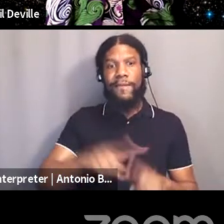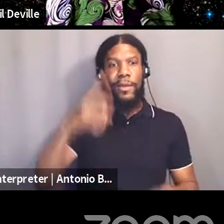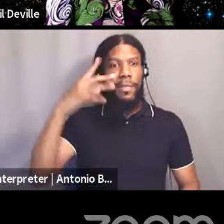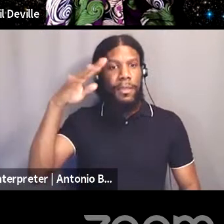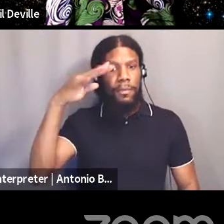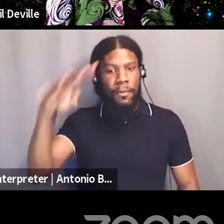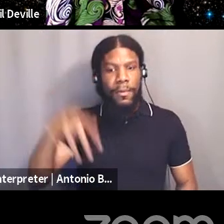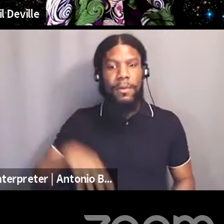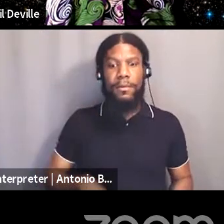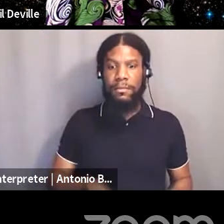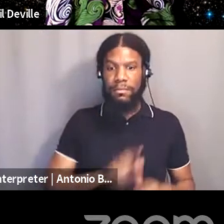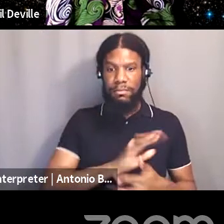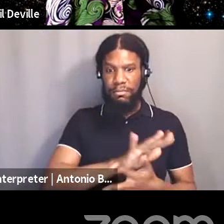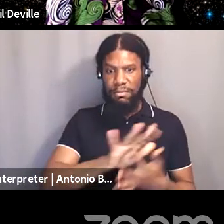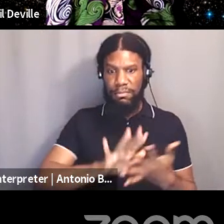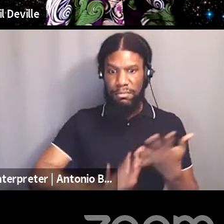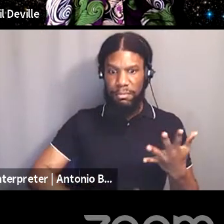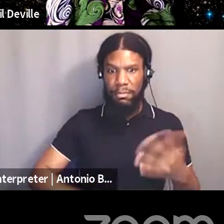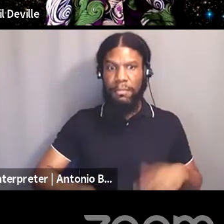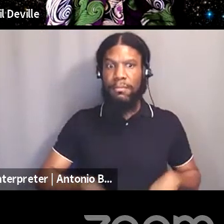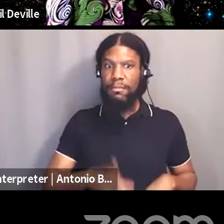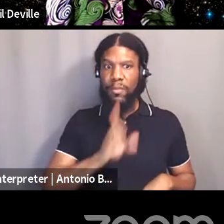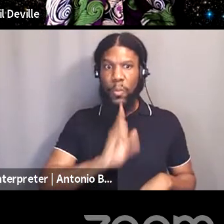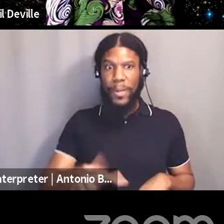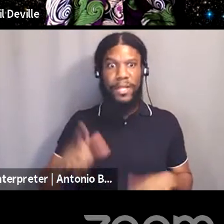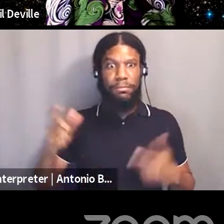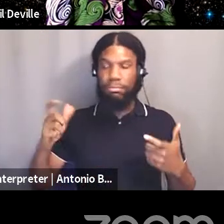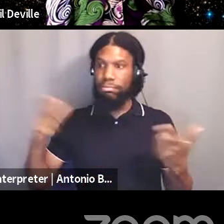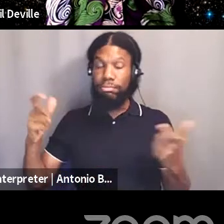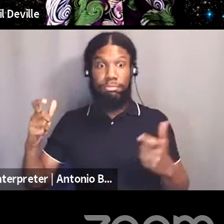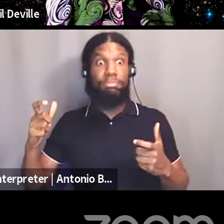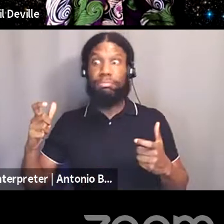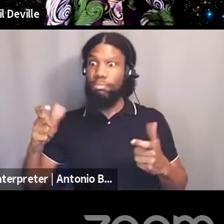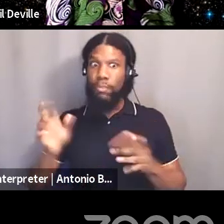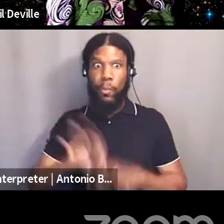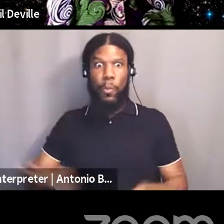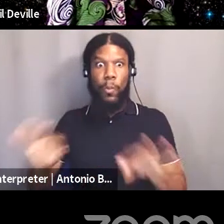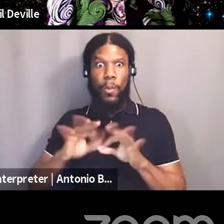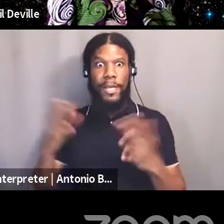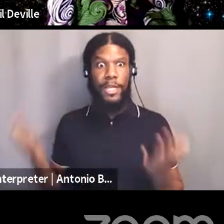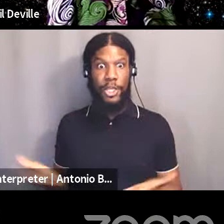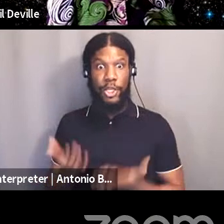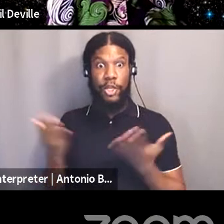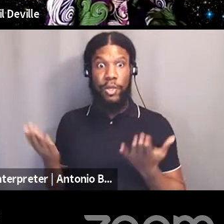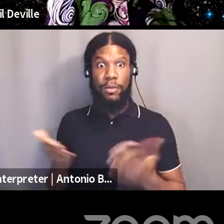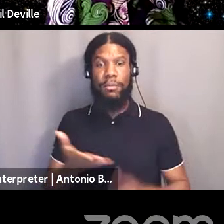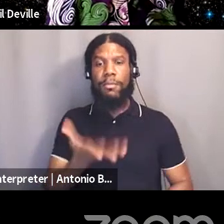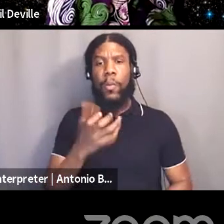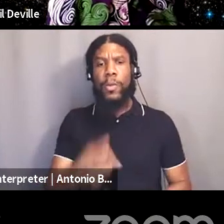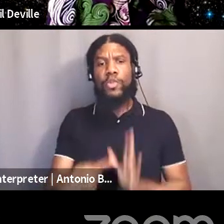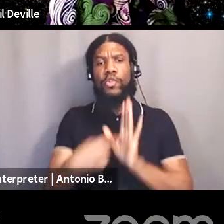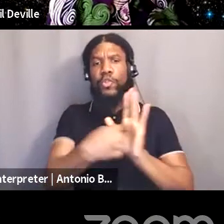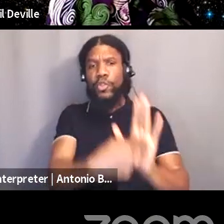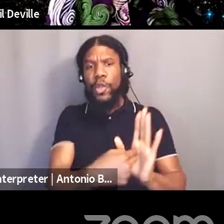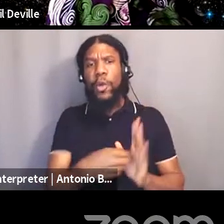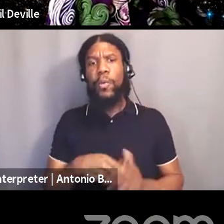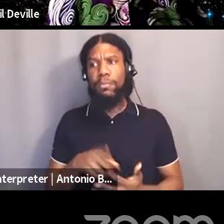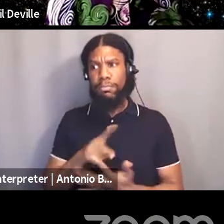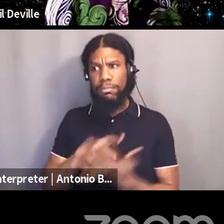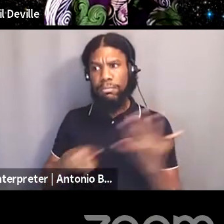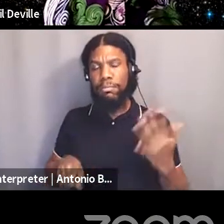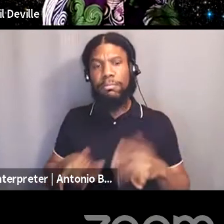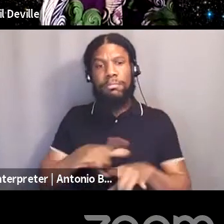are like also equally huge over here. I think that I really wanted to show them, but then like